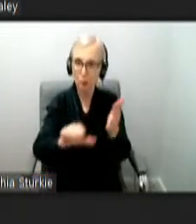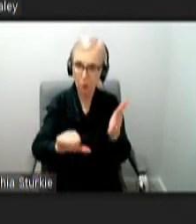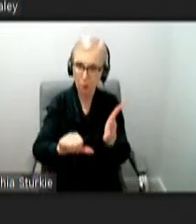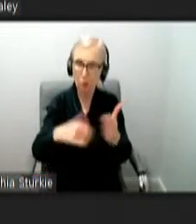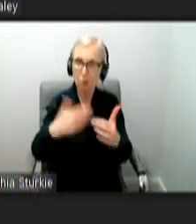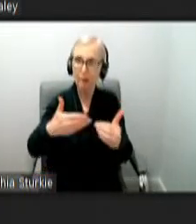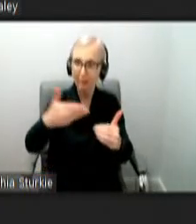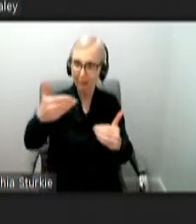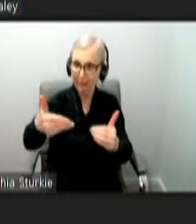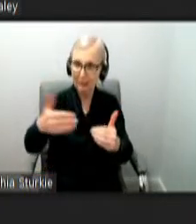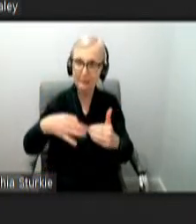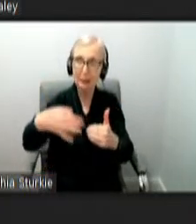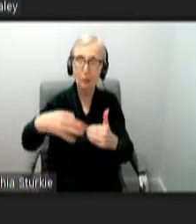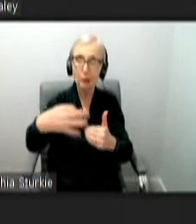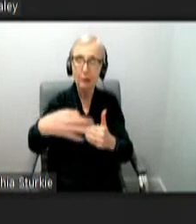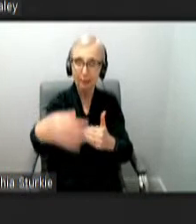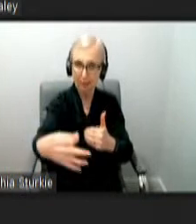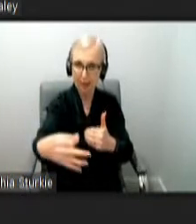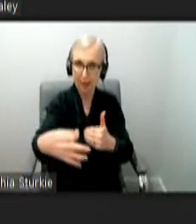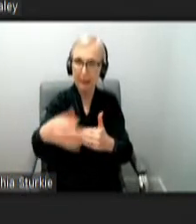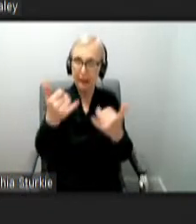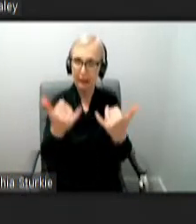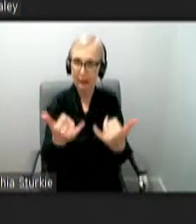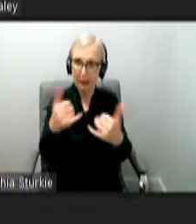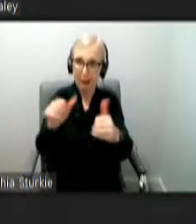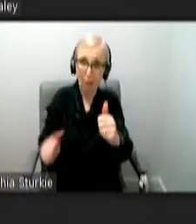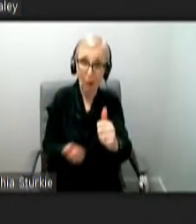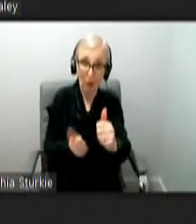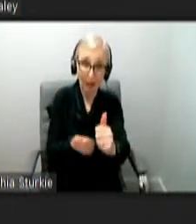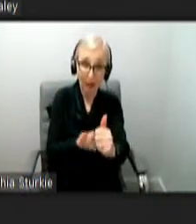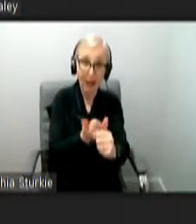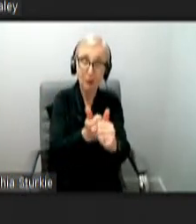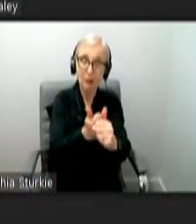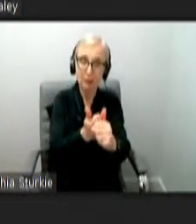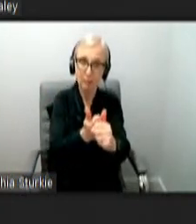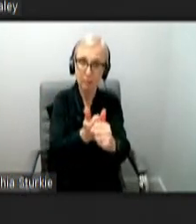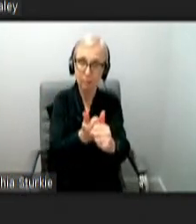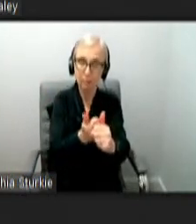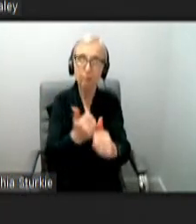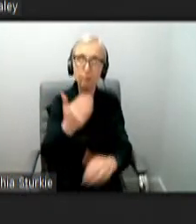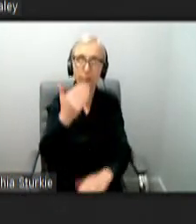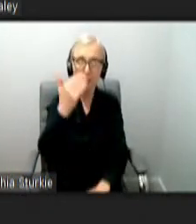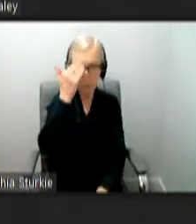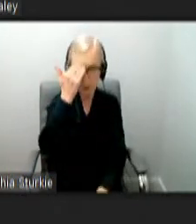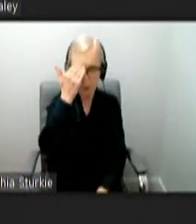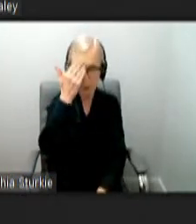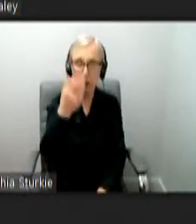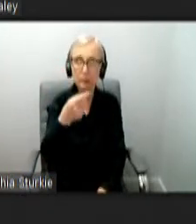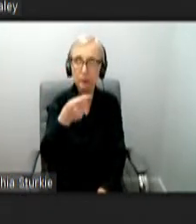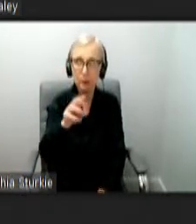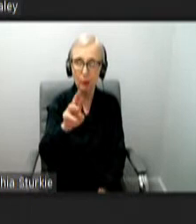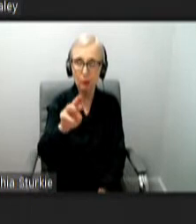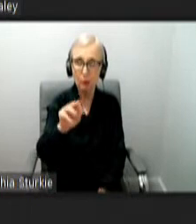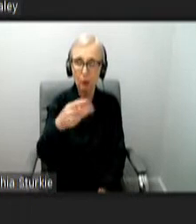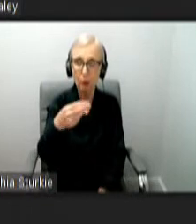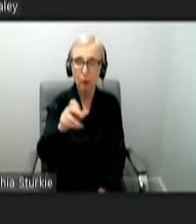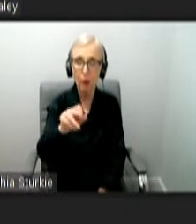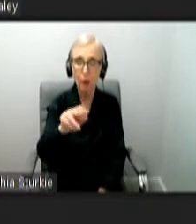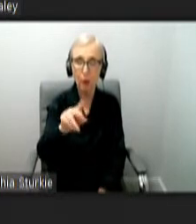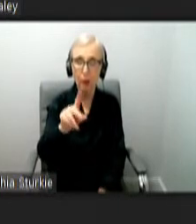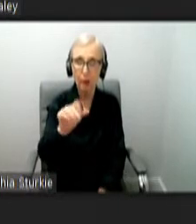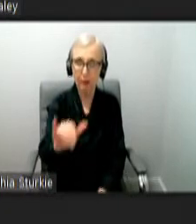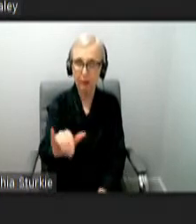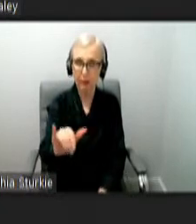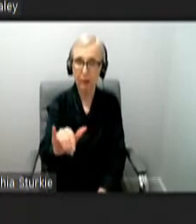for procedures that have been delayed and they're now catching up on. We do also know, as Dr. Herlihy indicated, rates of COVID in the